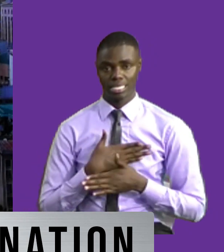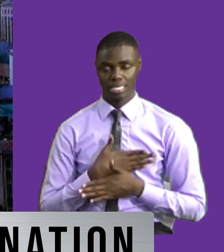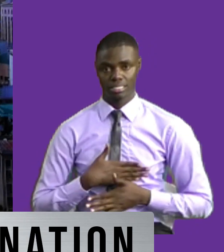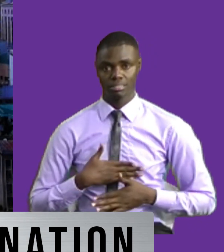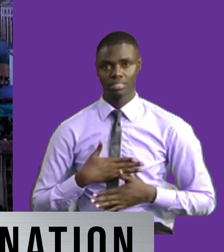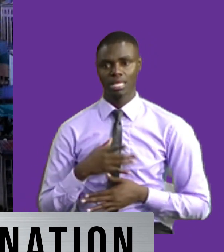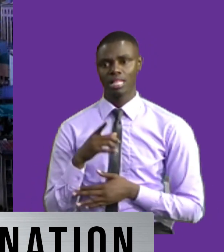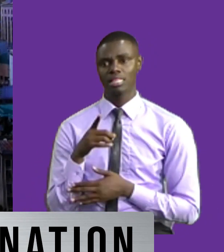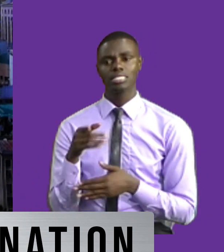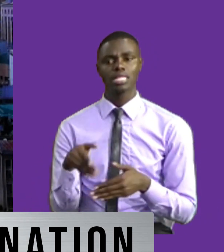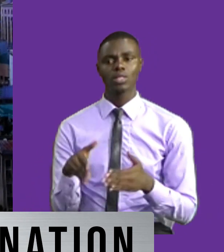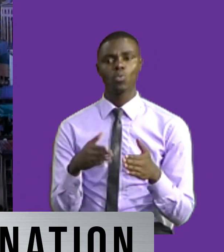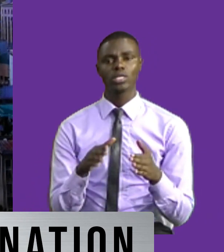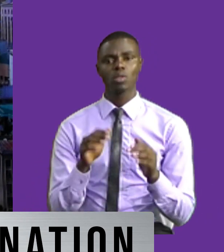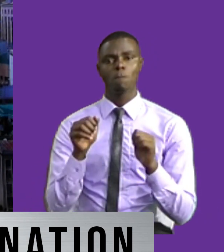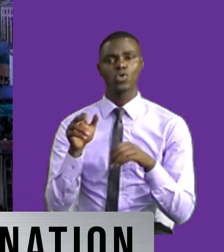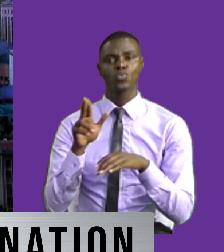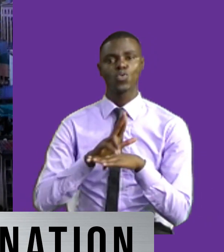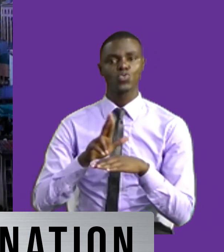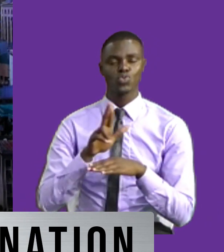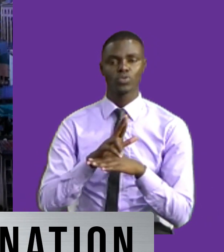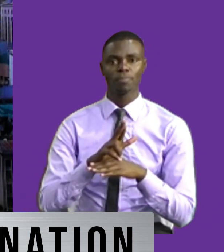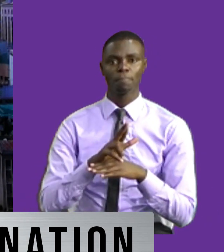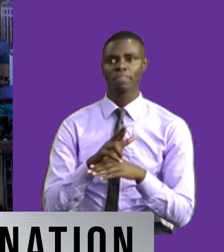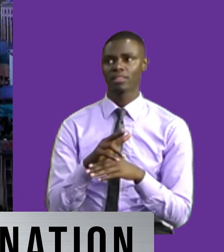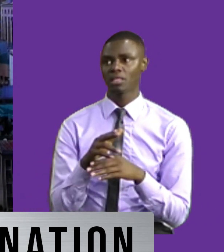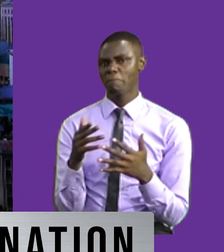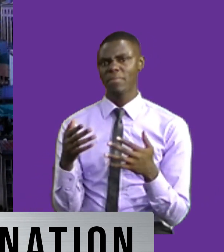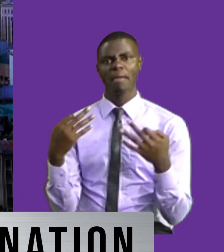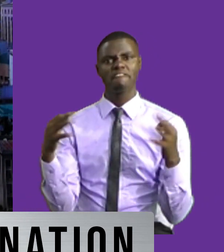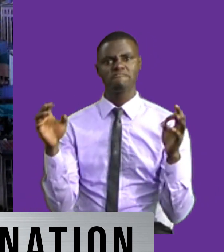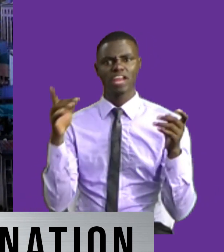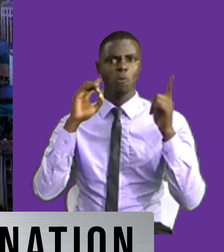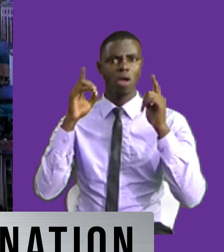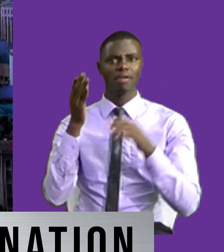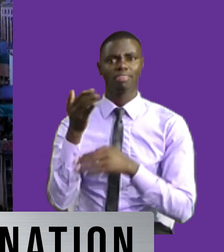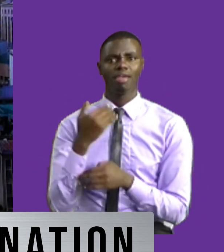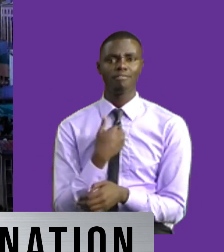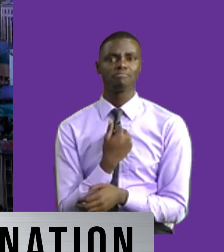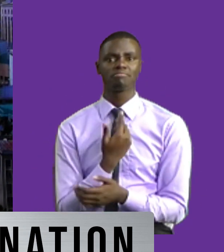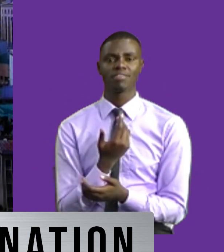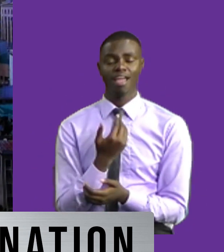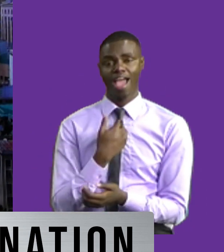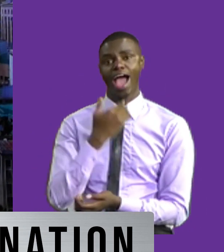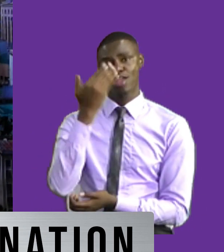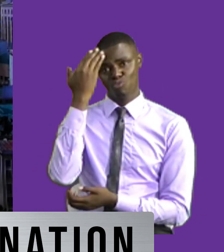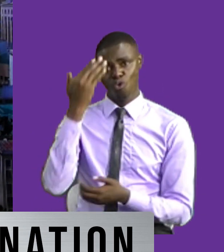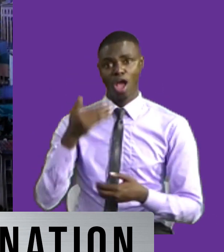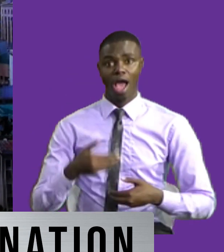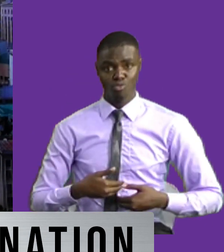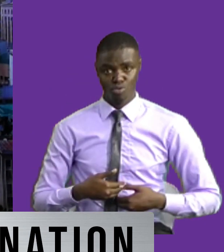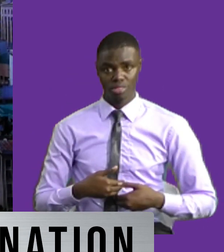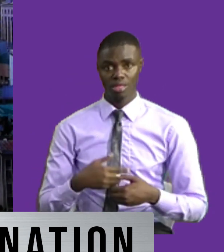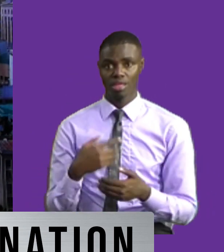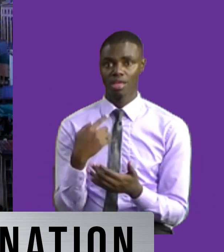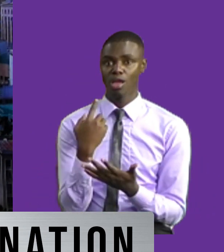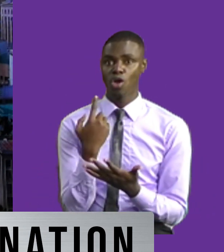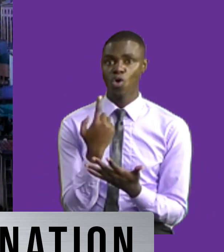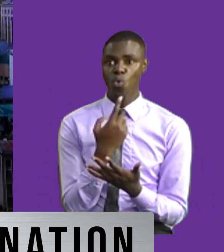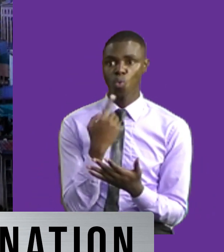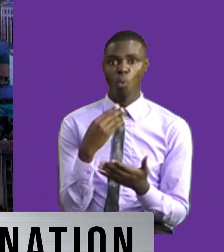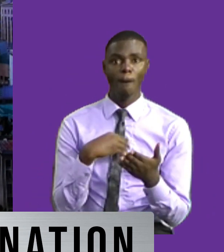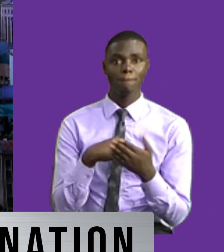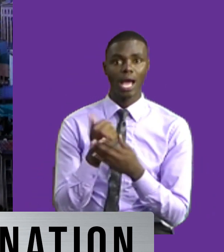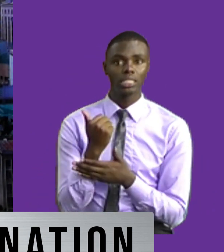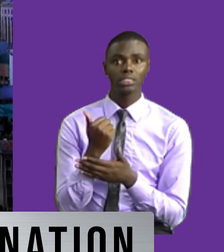these are the ways they can utilize. Probably there's free Wi-Fi there. You see, I know a youth who actually